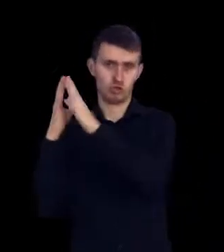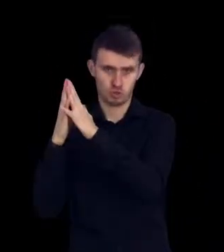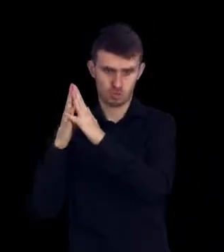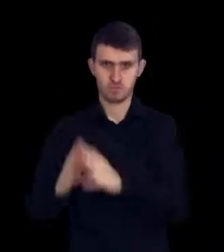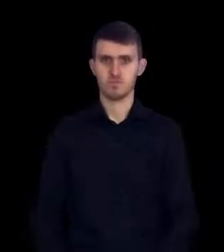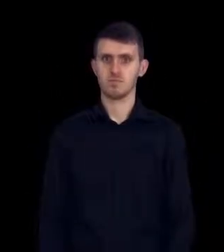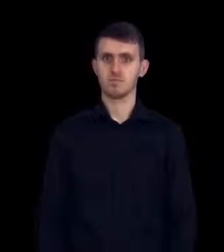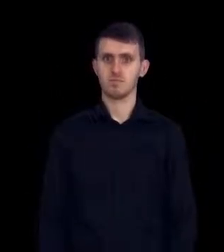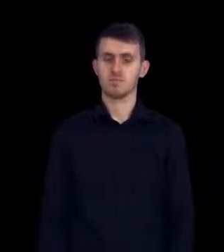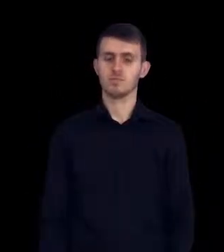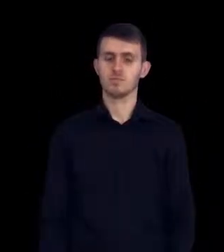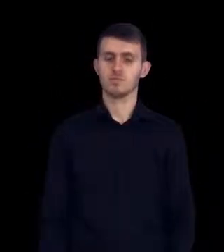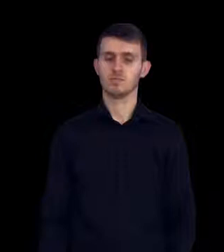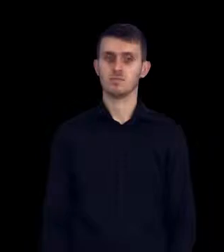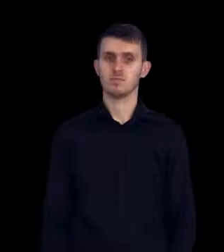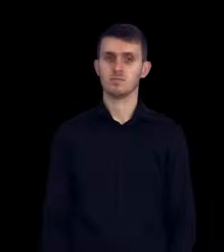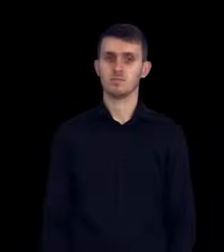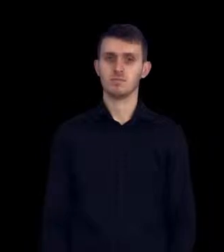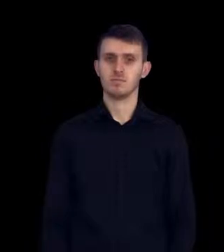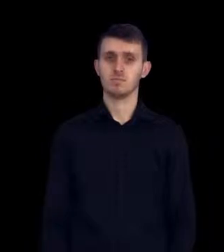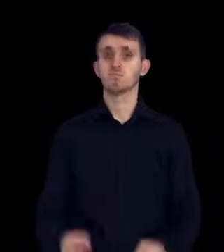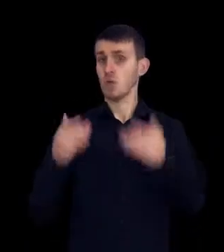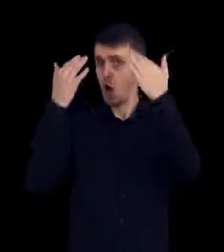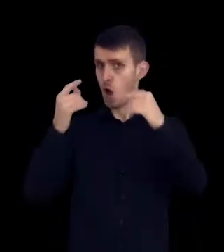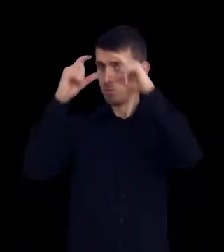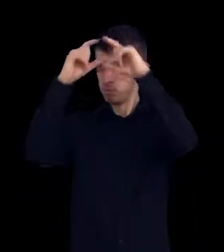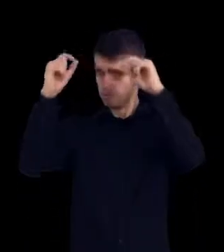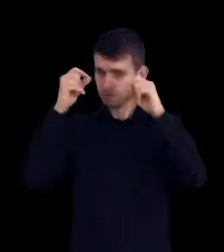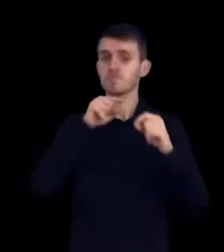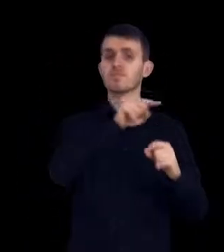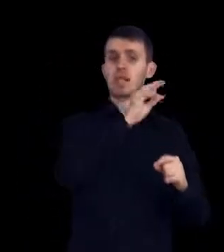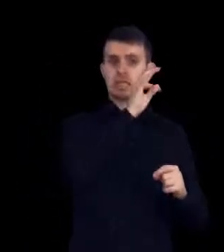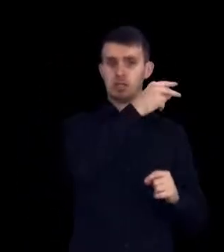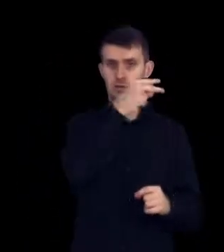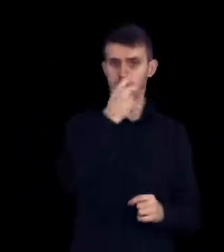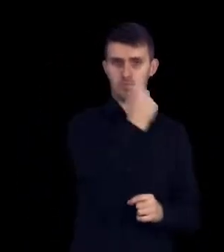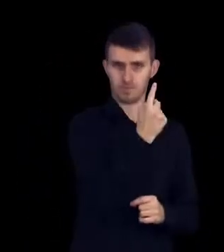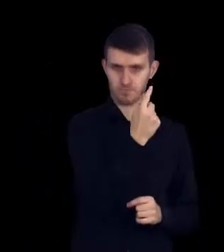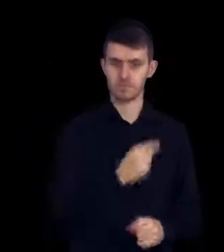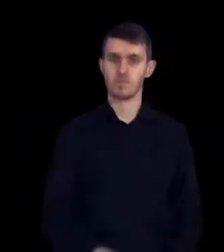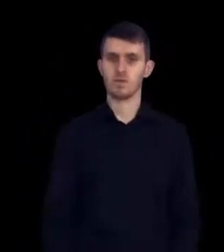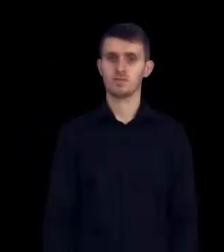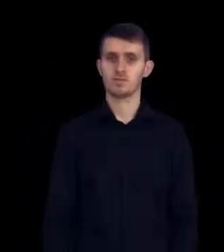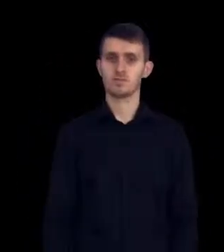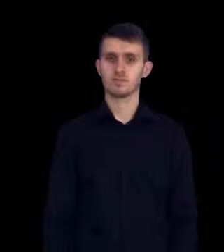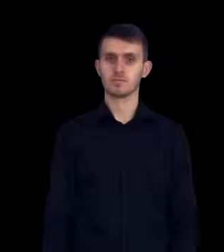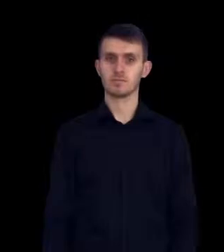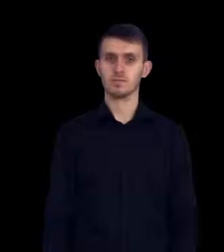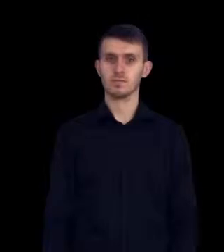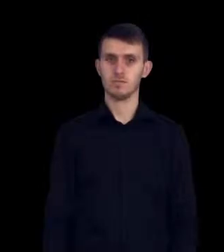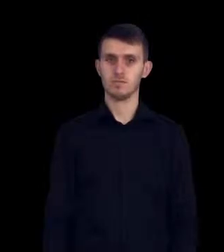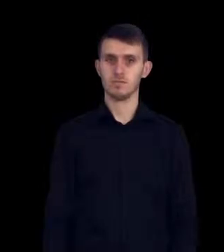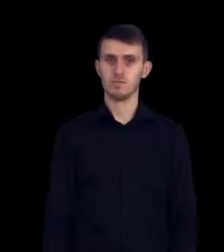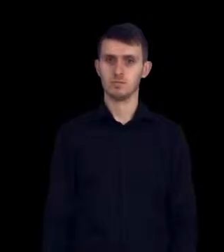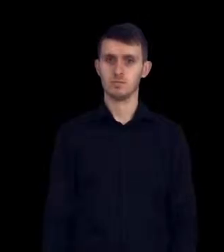is equal to 10 So Let's first take the situation Where t Where t IS equal to